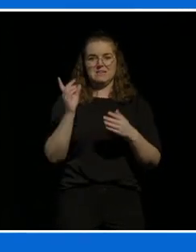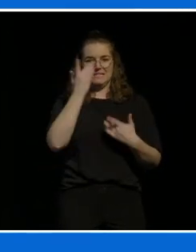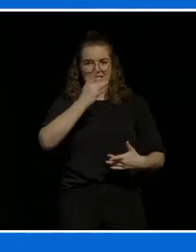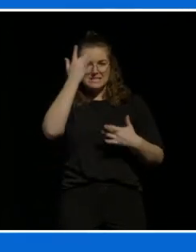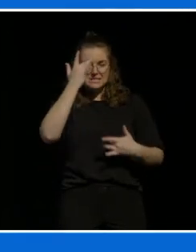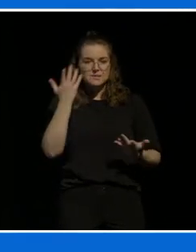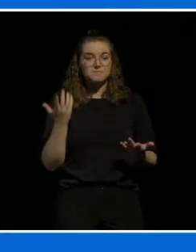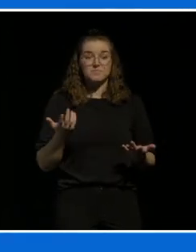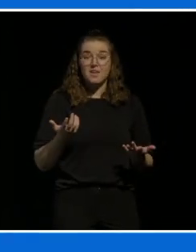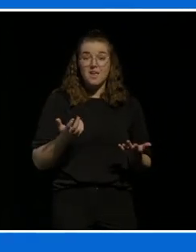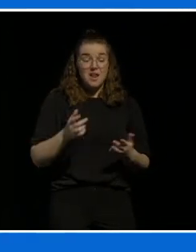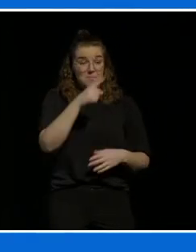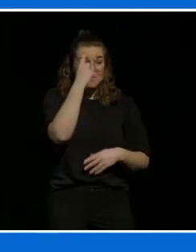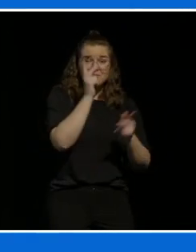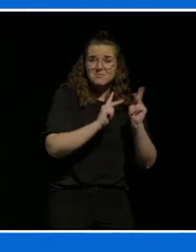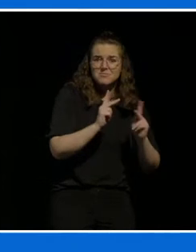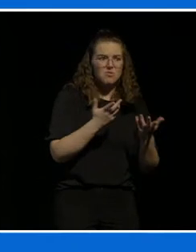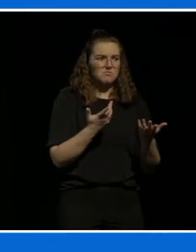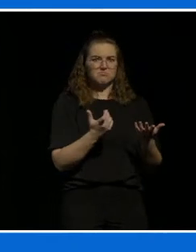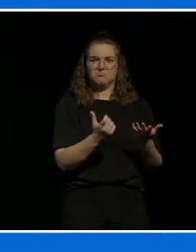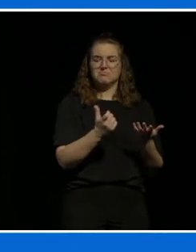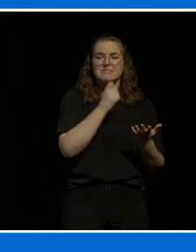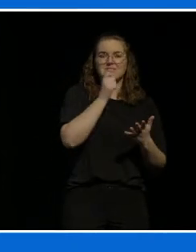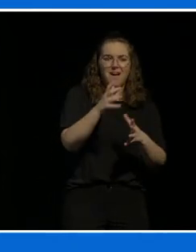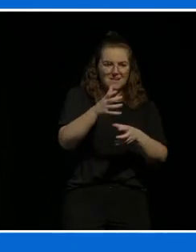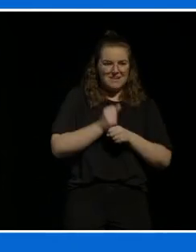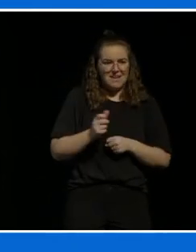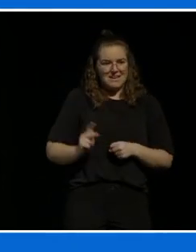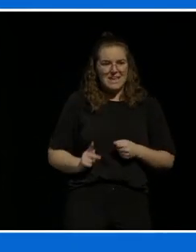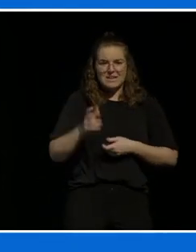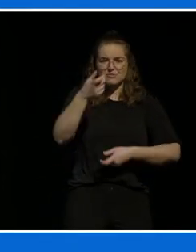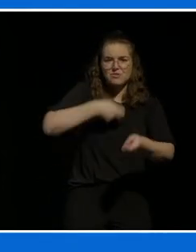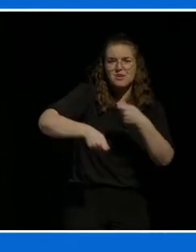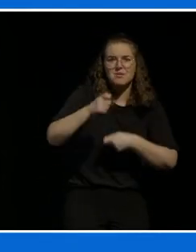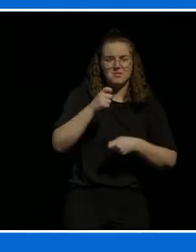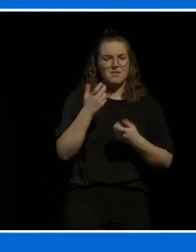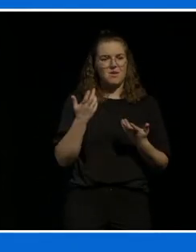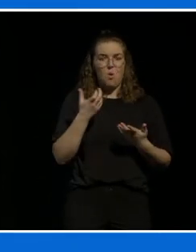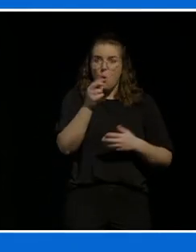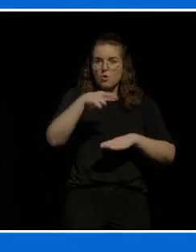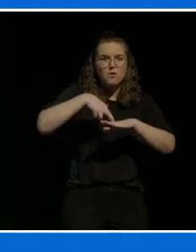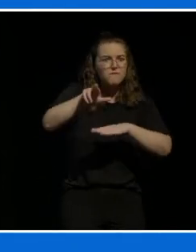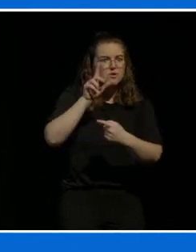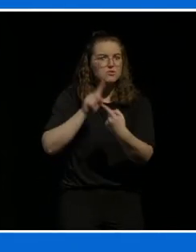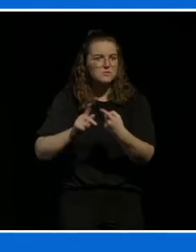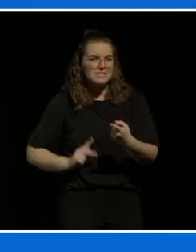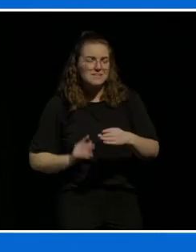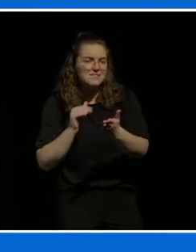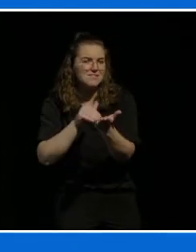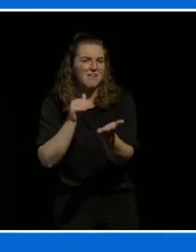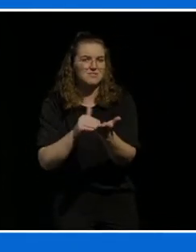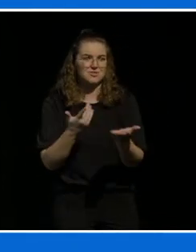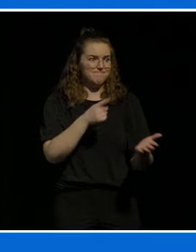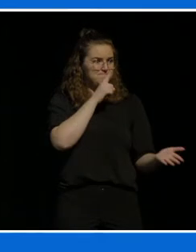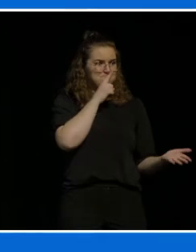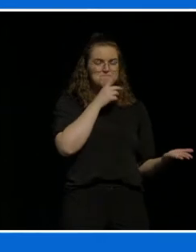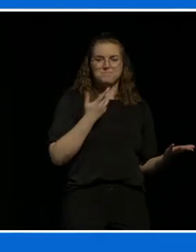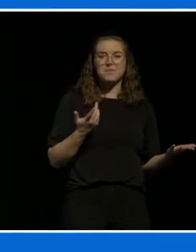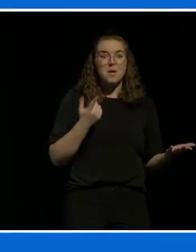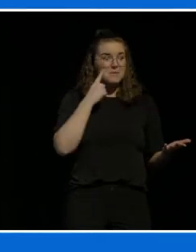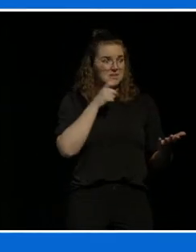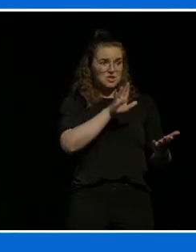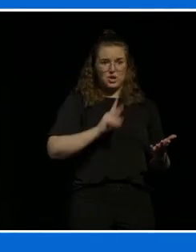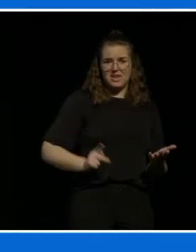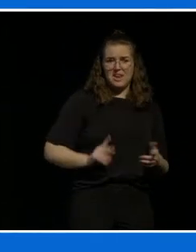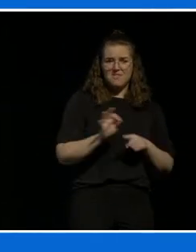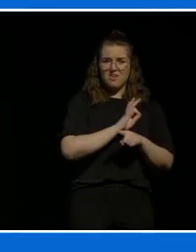Americans not getting kidney transplants, referrals out to nephrologists when they should have gotten those referrals out. And so when I learned that story, I just kept thinking about my own family.